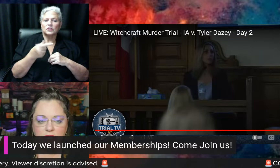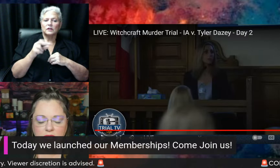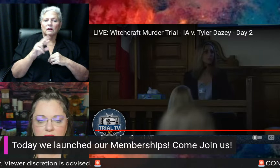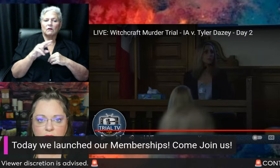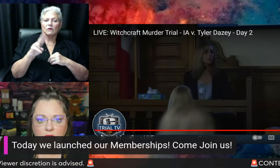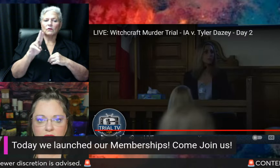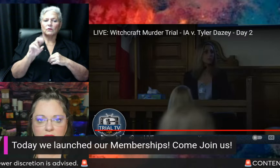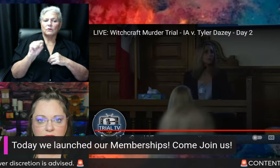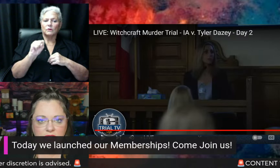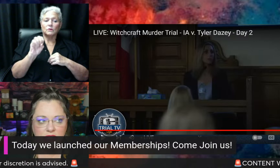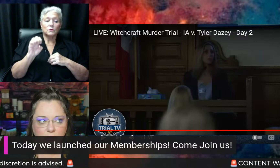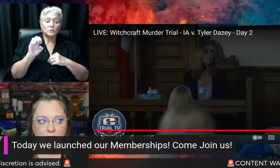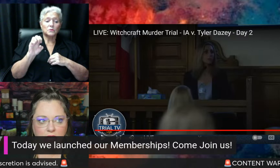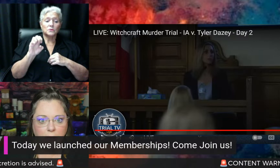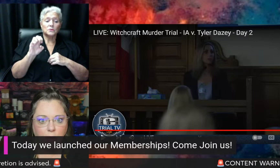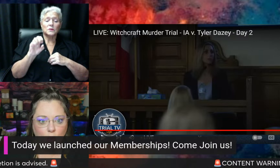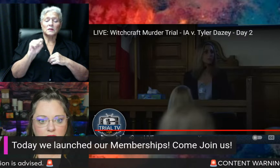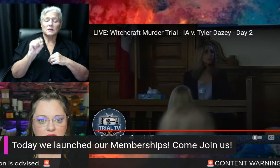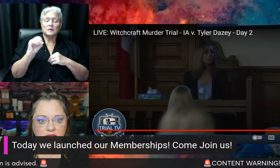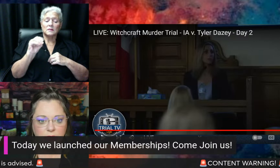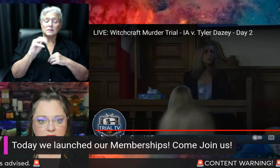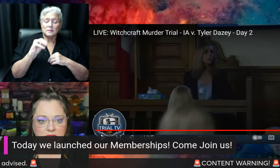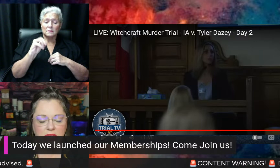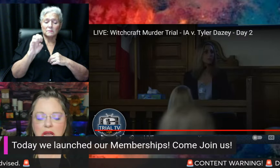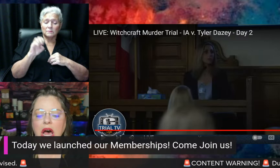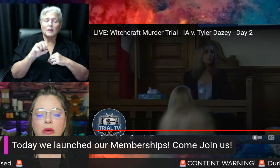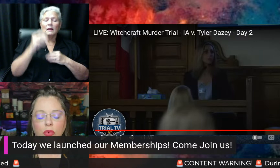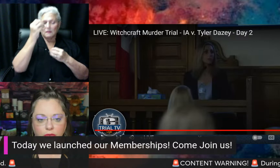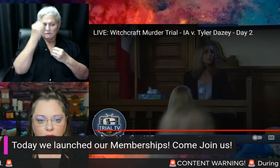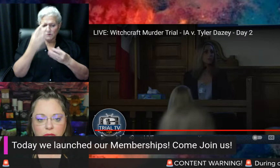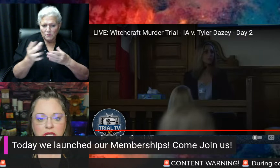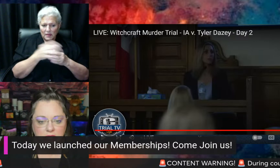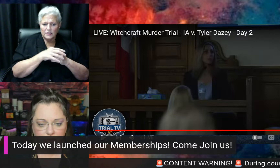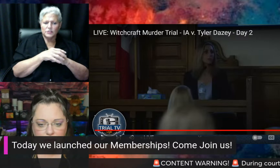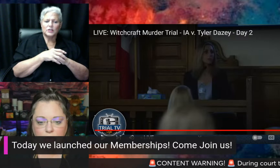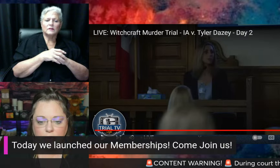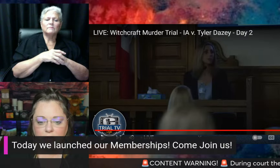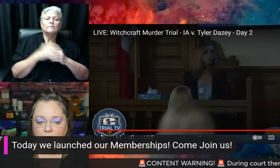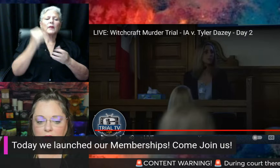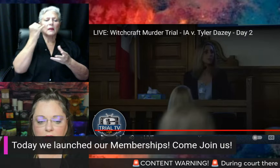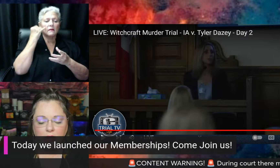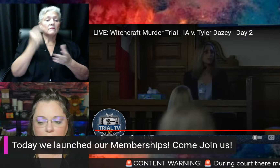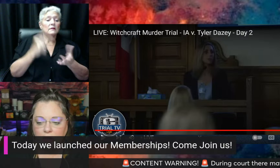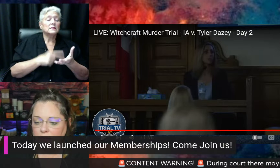part of the testimony. If it's something important that's being said, I will verbally tell you.